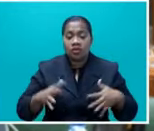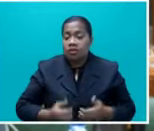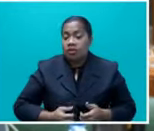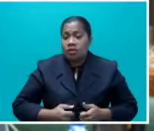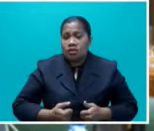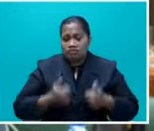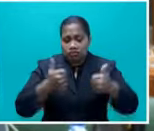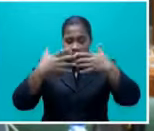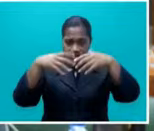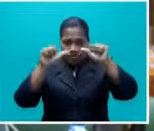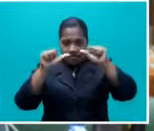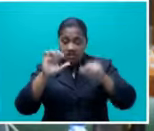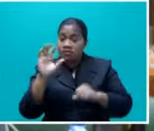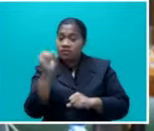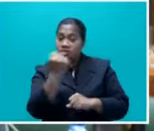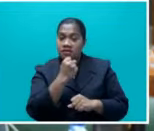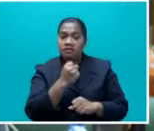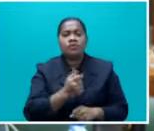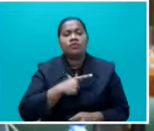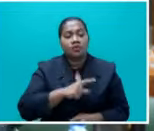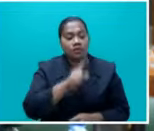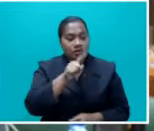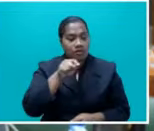particularly, because that 1.5 that was in